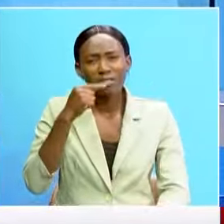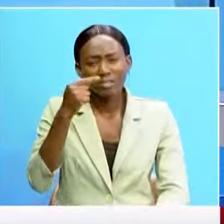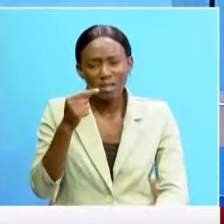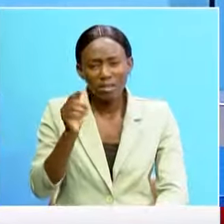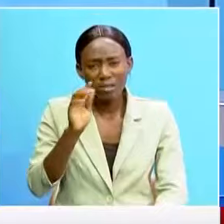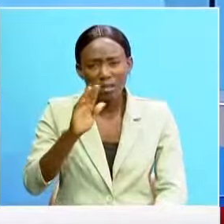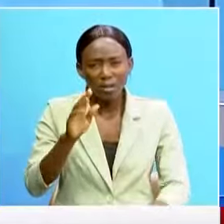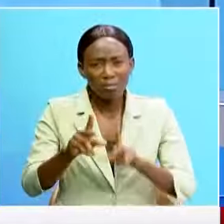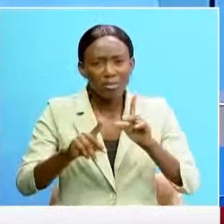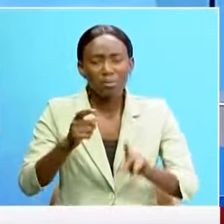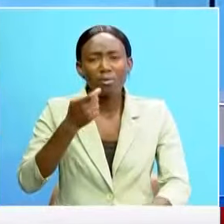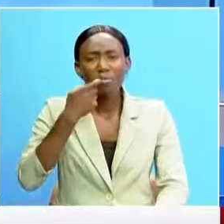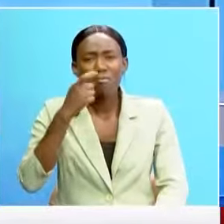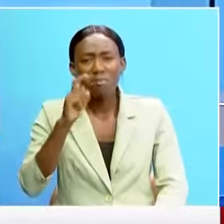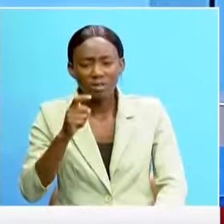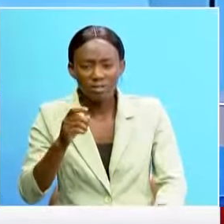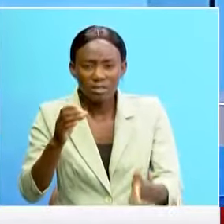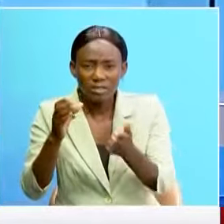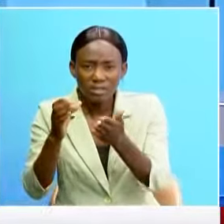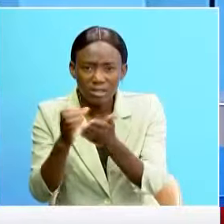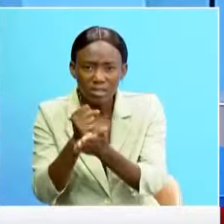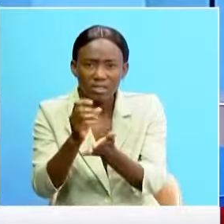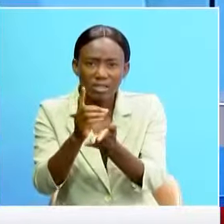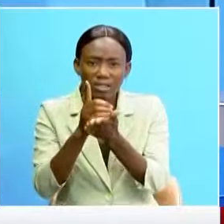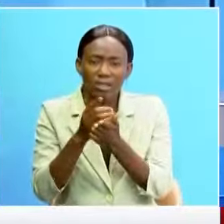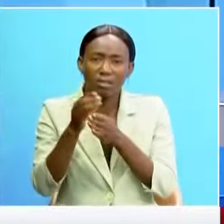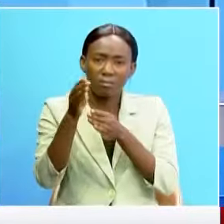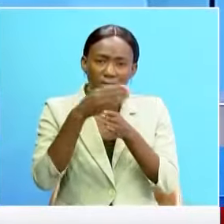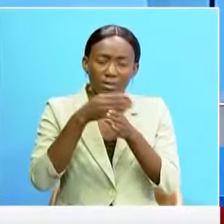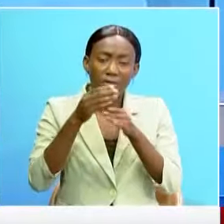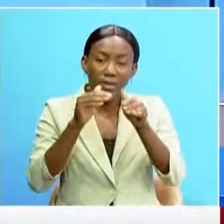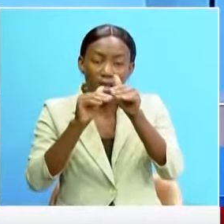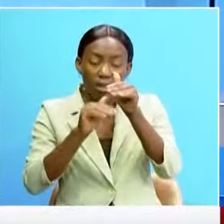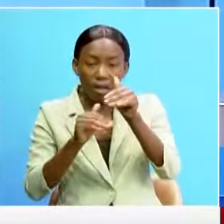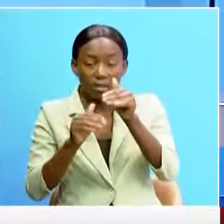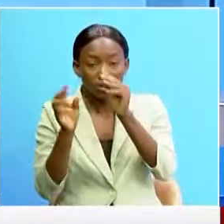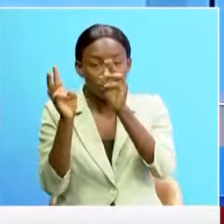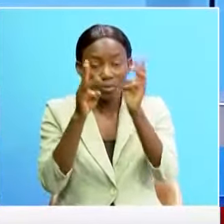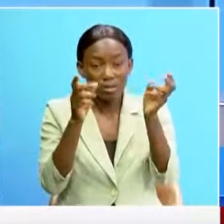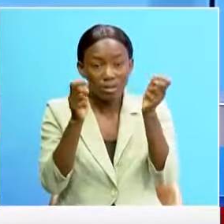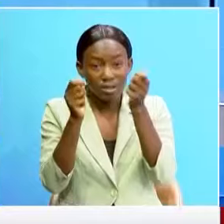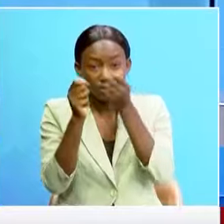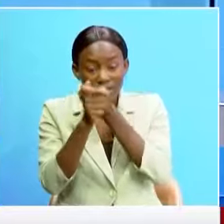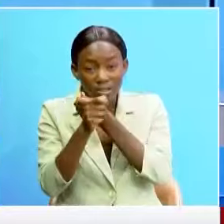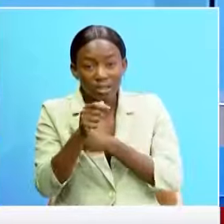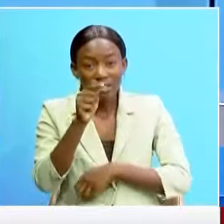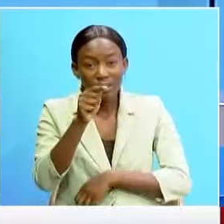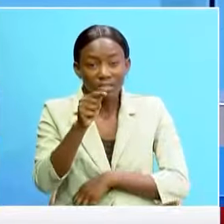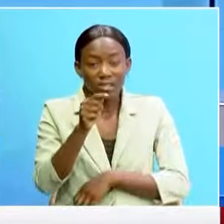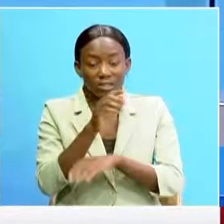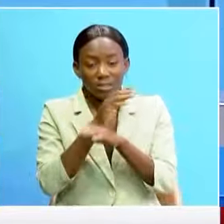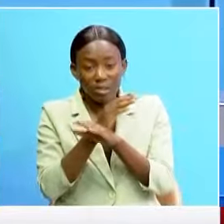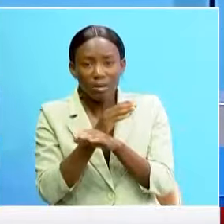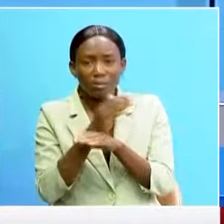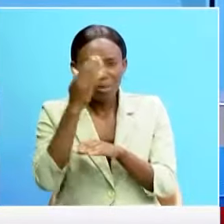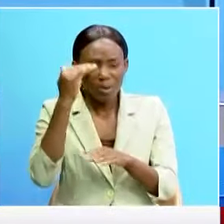the carbon trading project under the Community Climate Solutions Zambia to mitigate the effects of climate